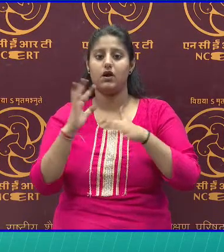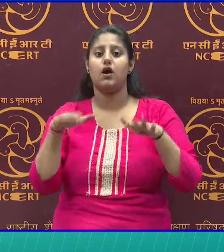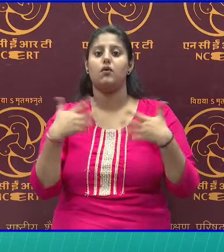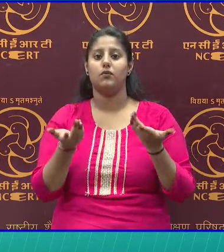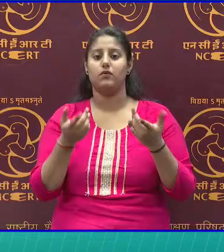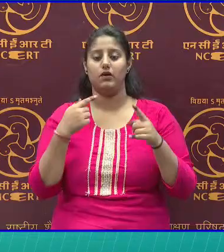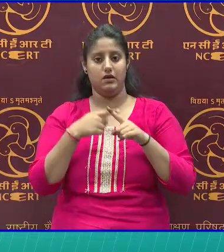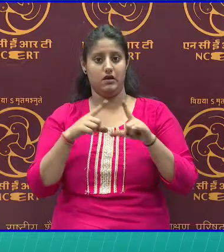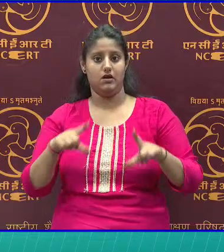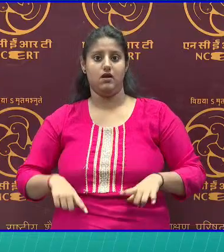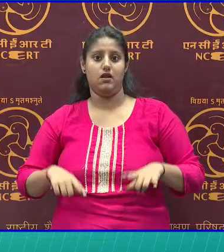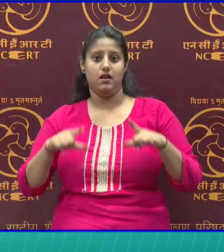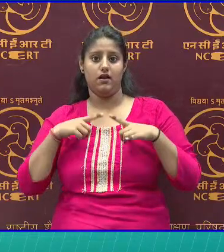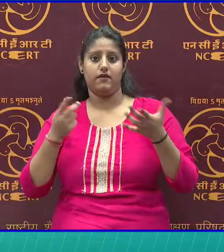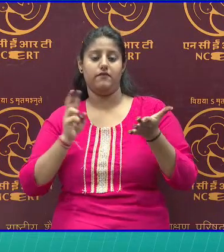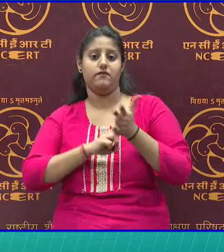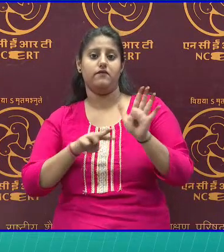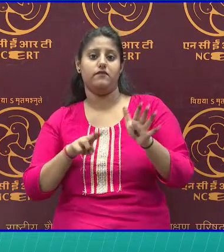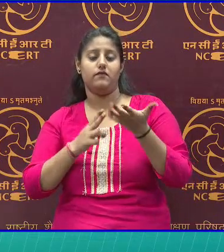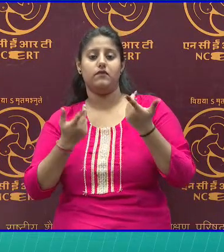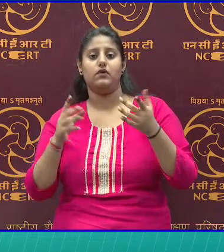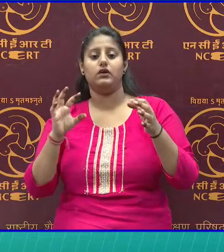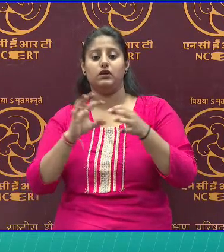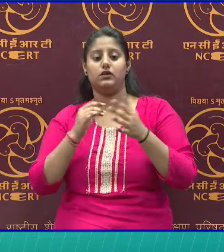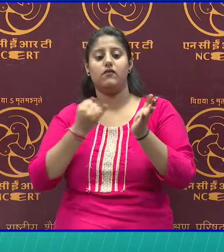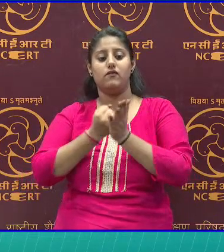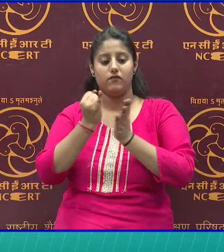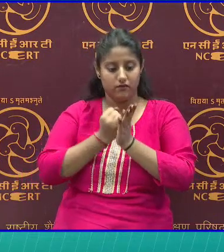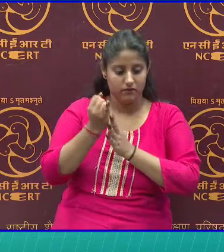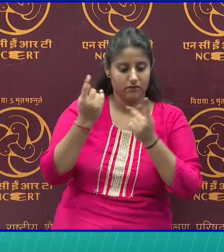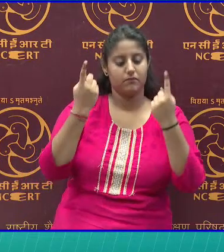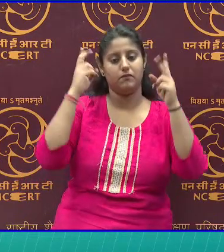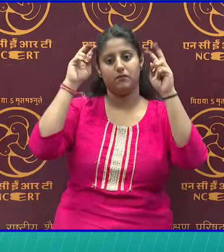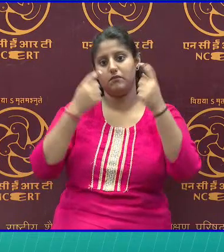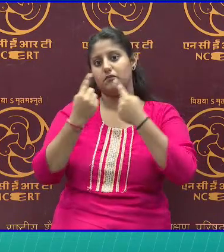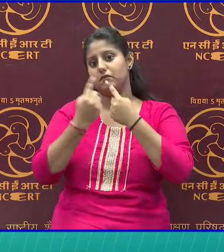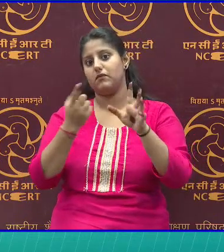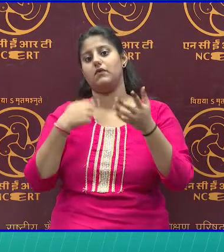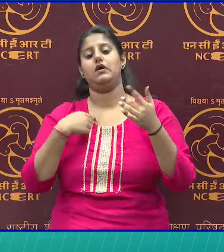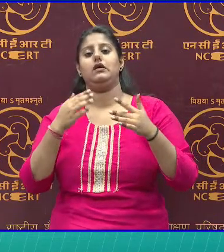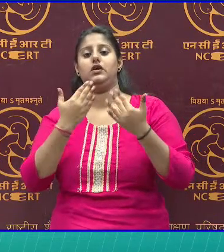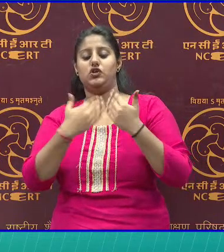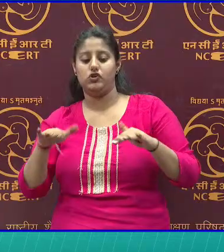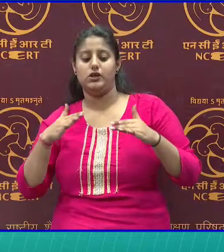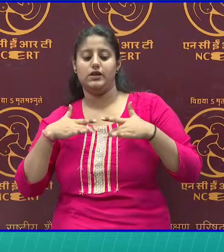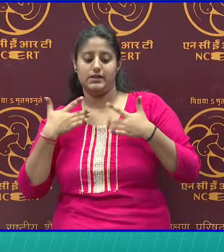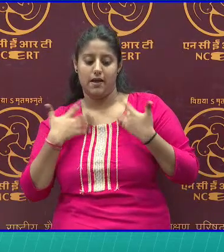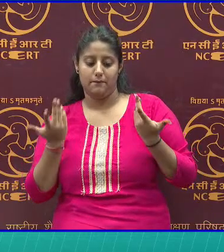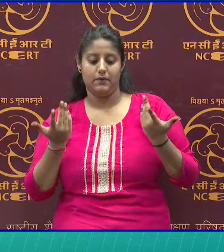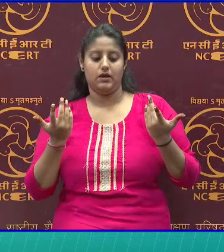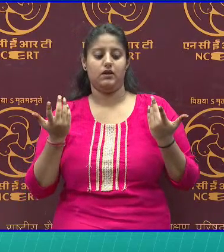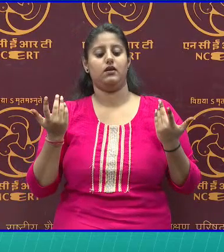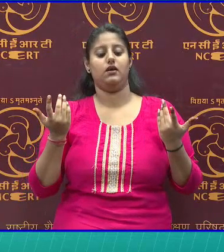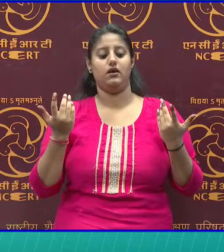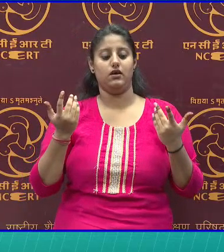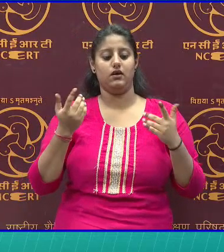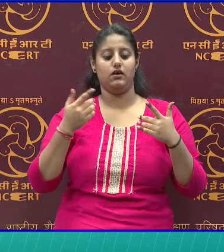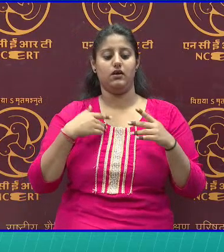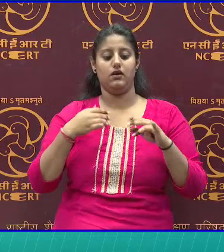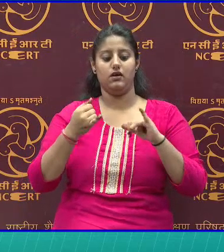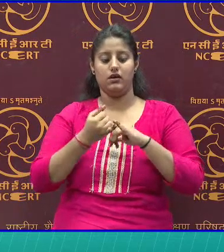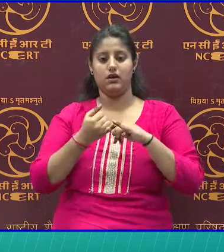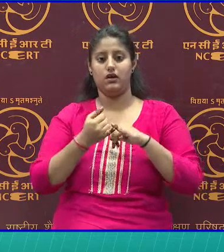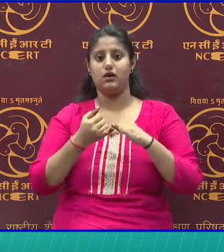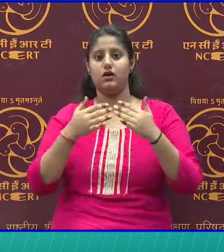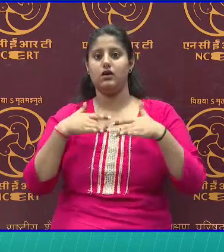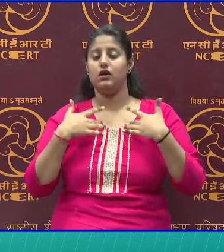around nature, where we talk about the a village where the children are happy to know that it's solar powered, fully solar powered